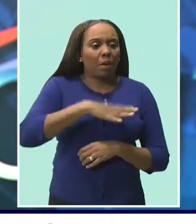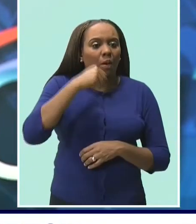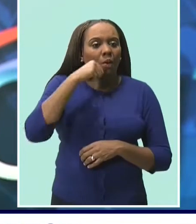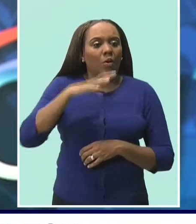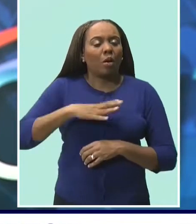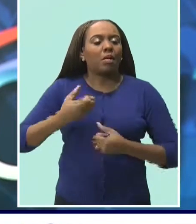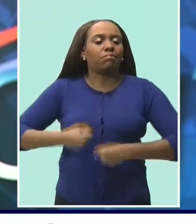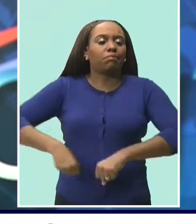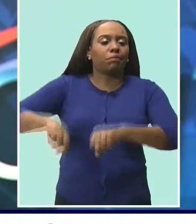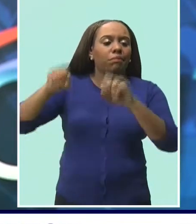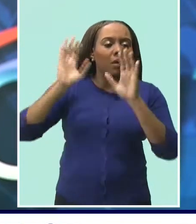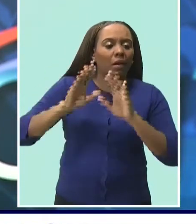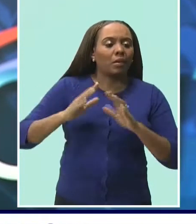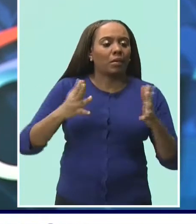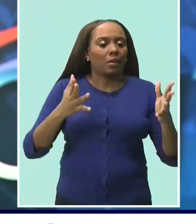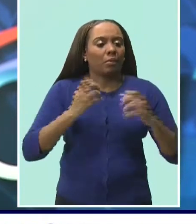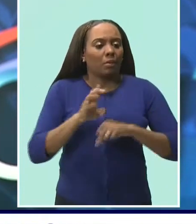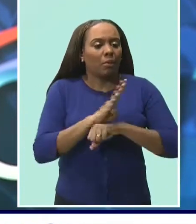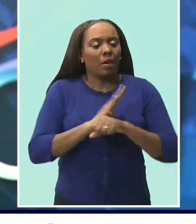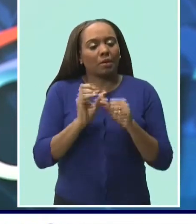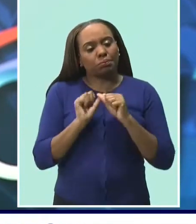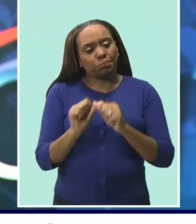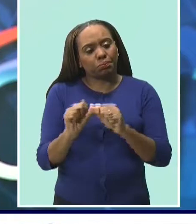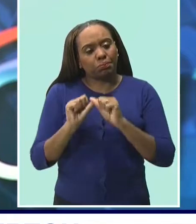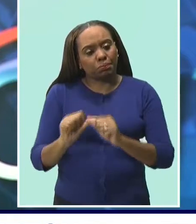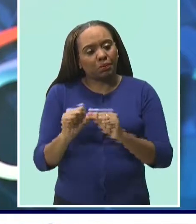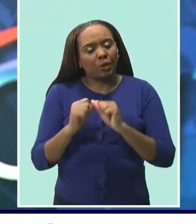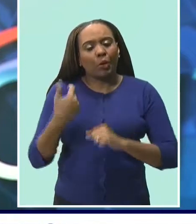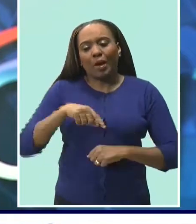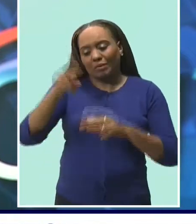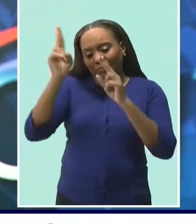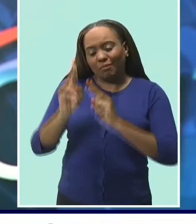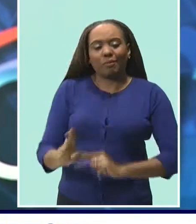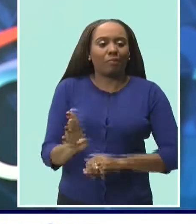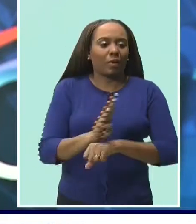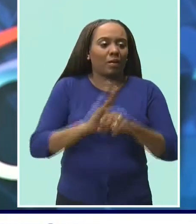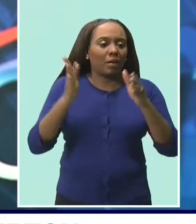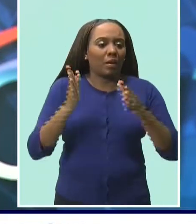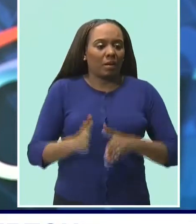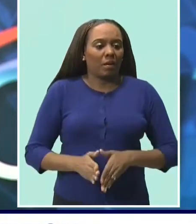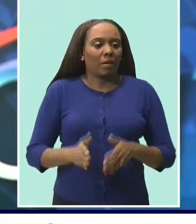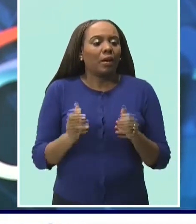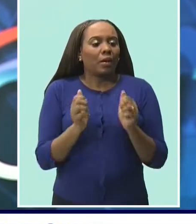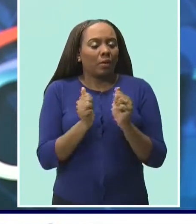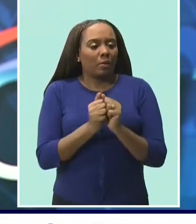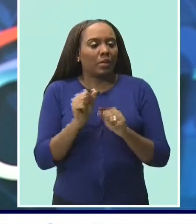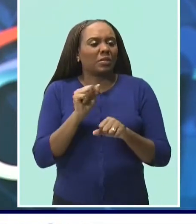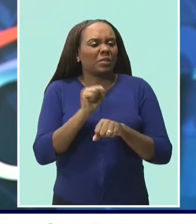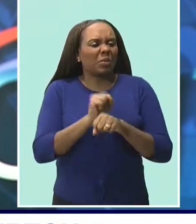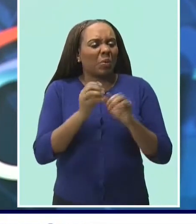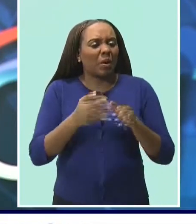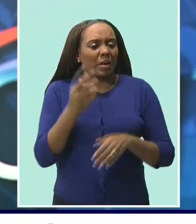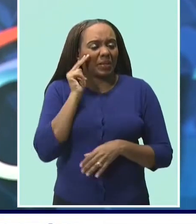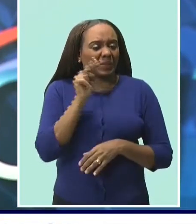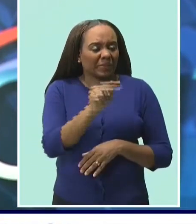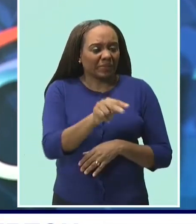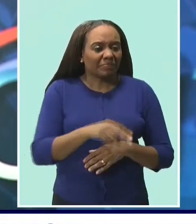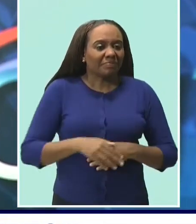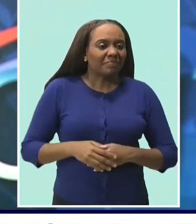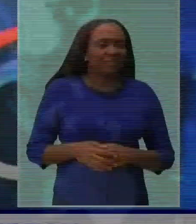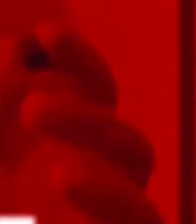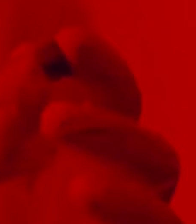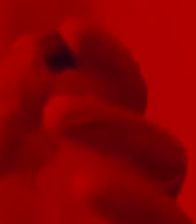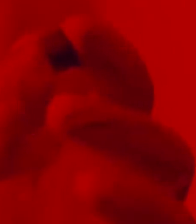sacrifice to ensure that the country keeps running. We salute these Barbadians with our Newsnight series, On the Front Line.